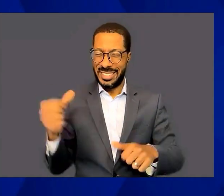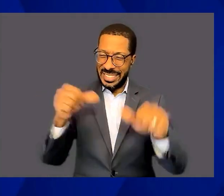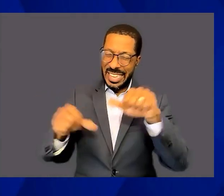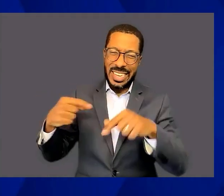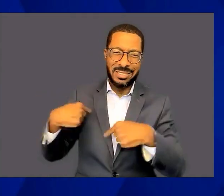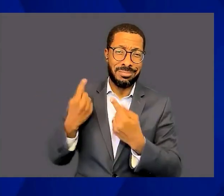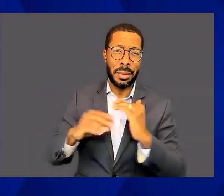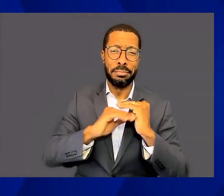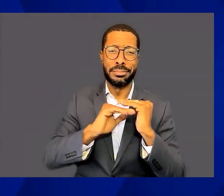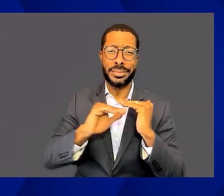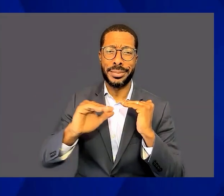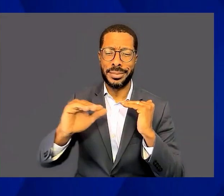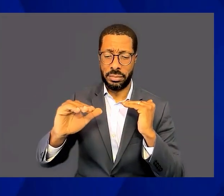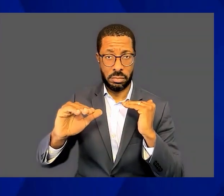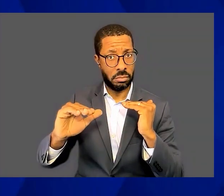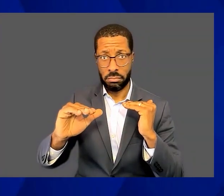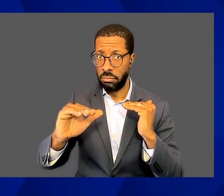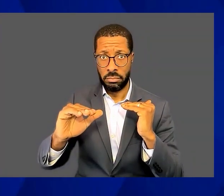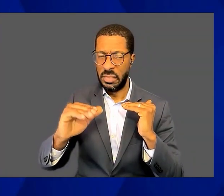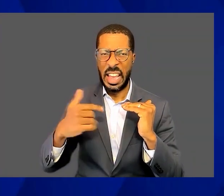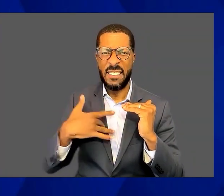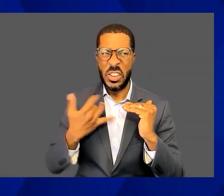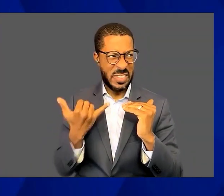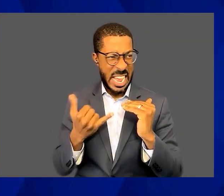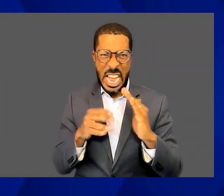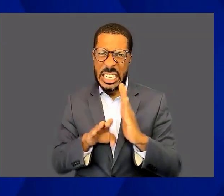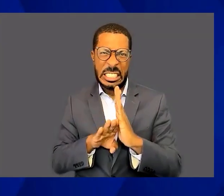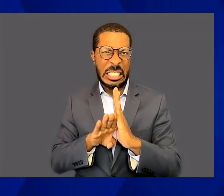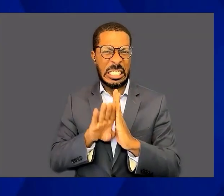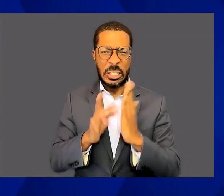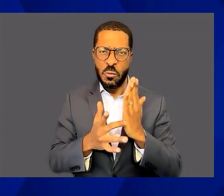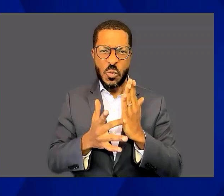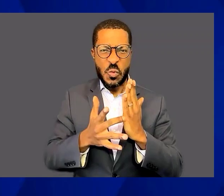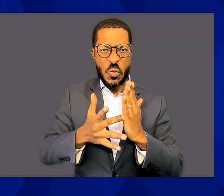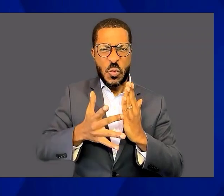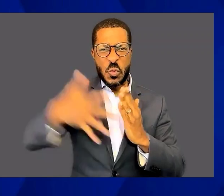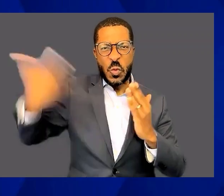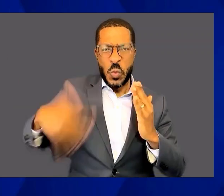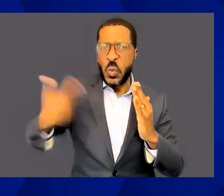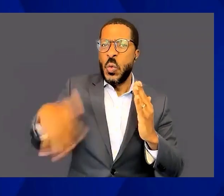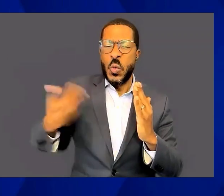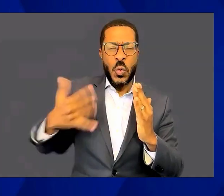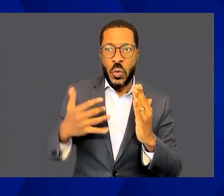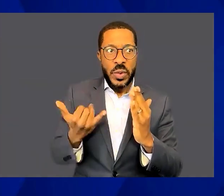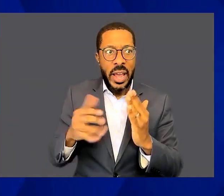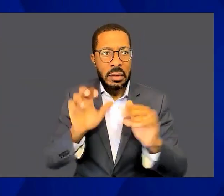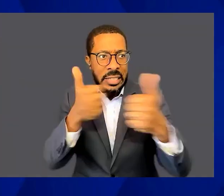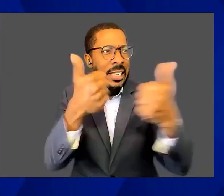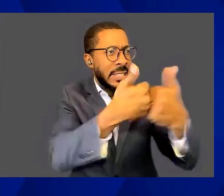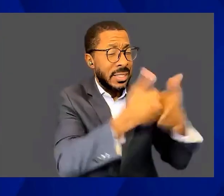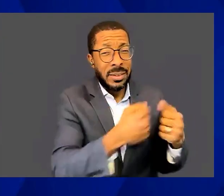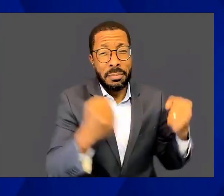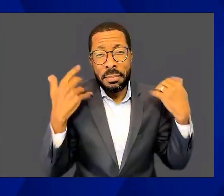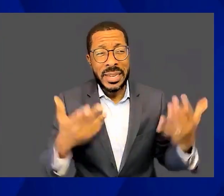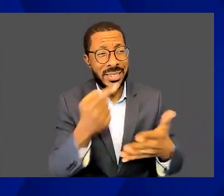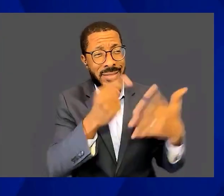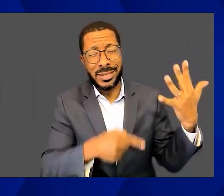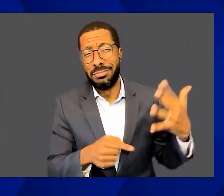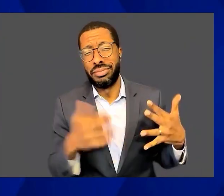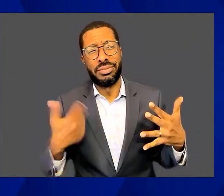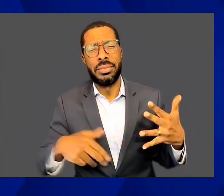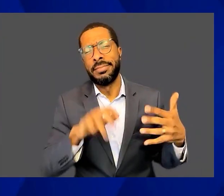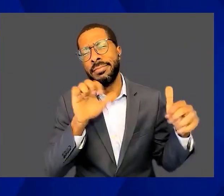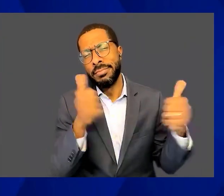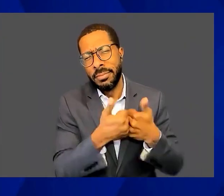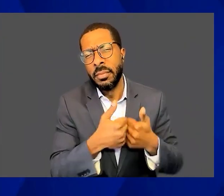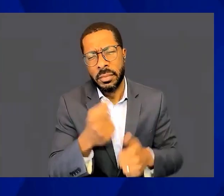time ever to be doing science. This is the golden age of science. There are challenges out there. There are plenty of things that are hard,